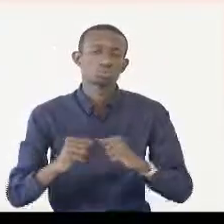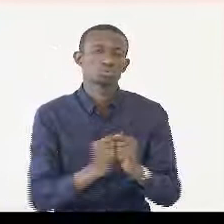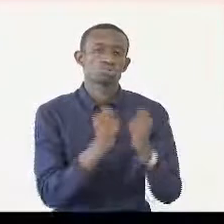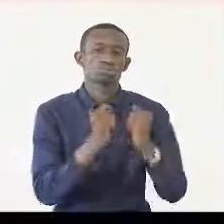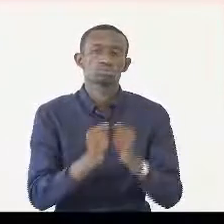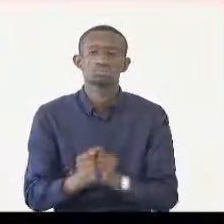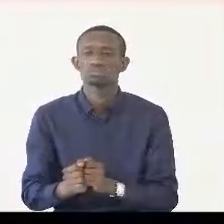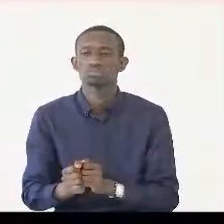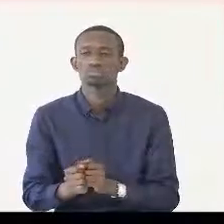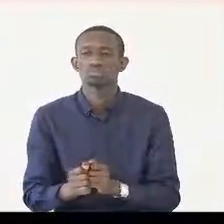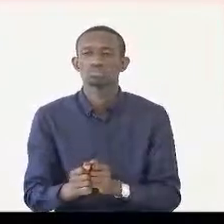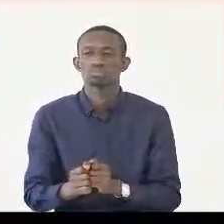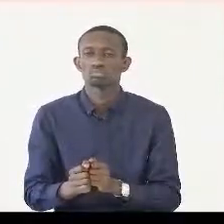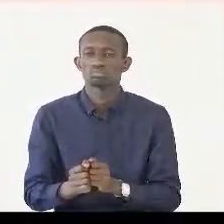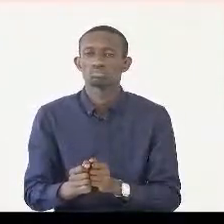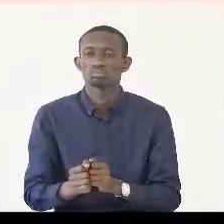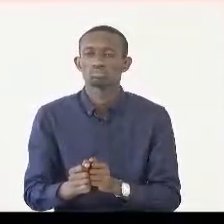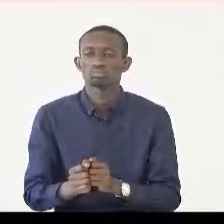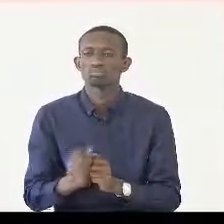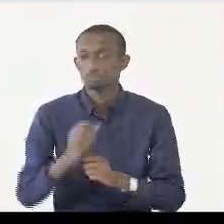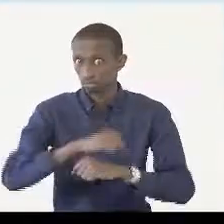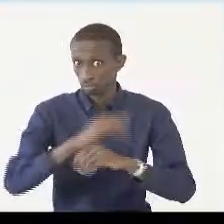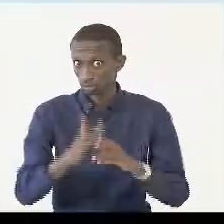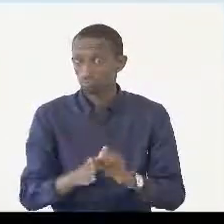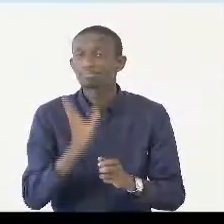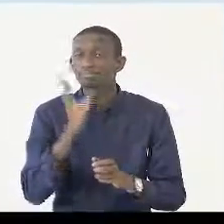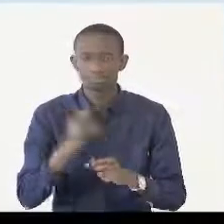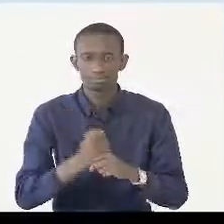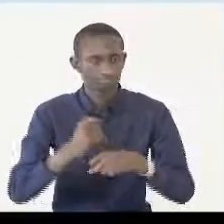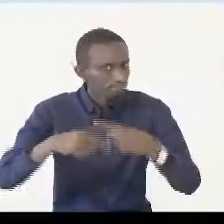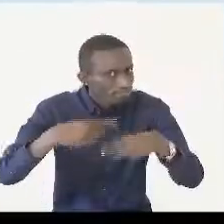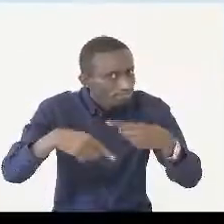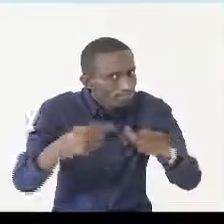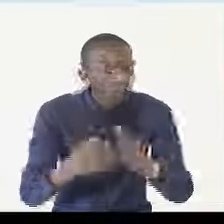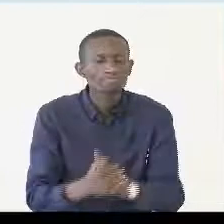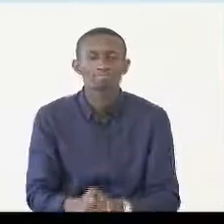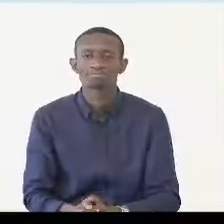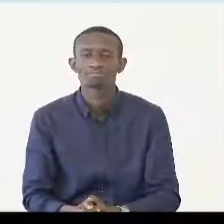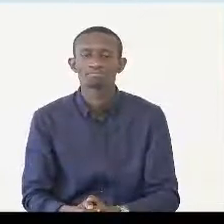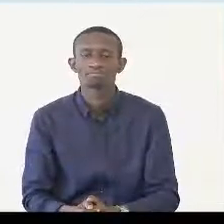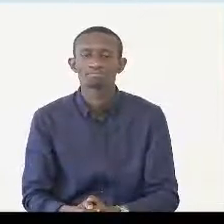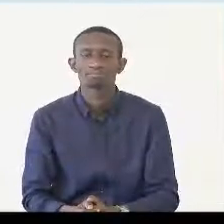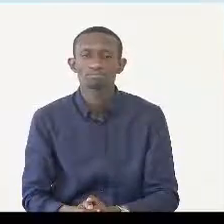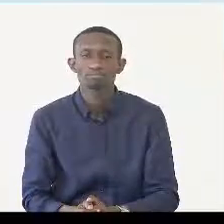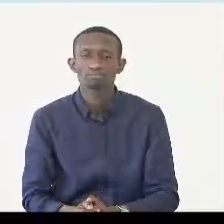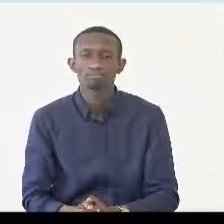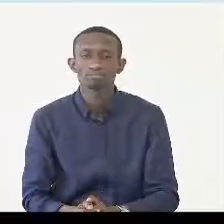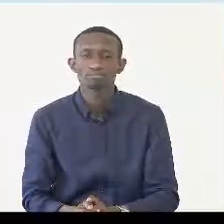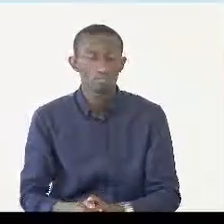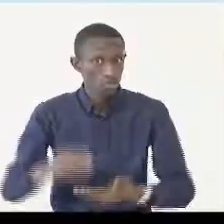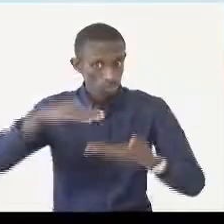examples, okay? So then, students, let's have a continuation. So here we have, on the previous